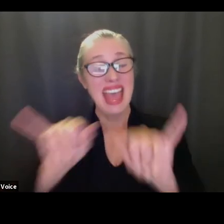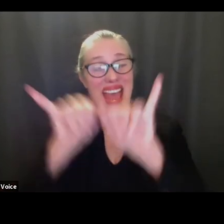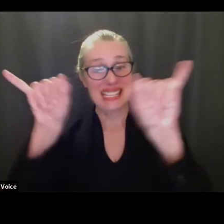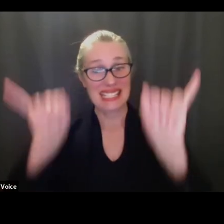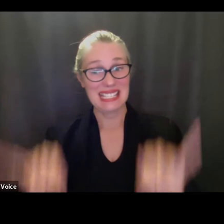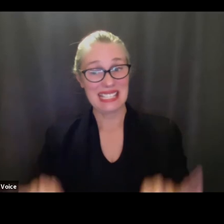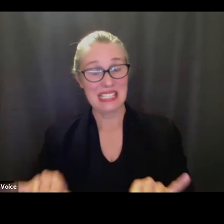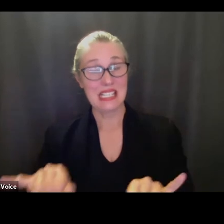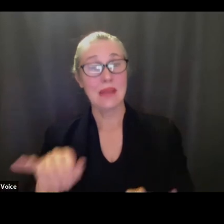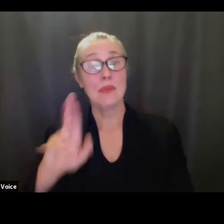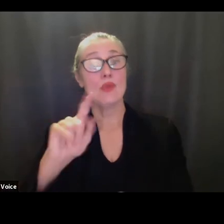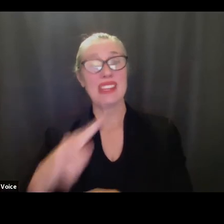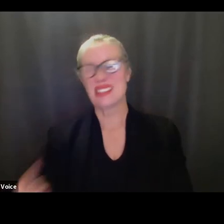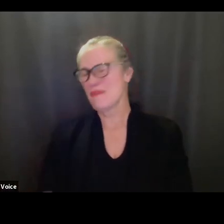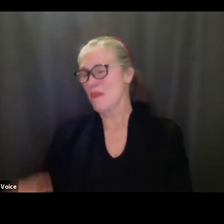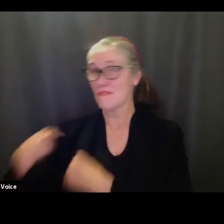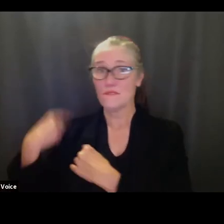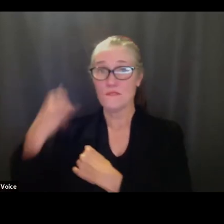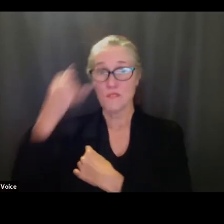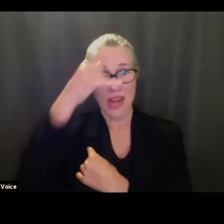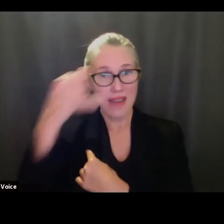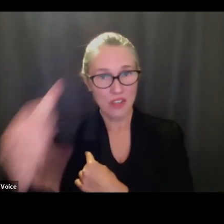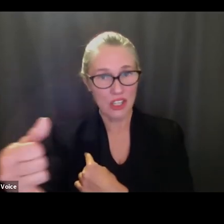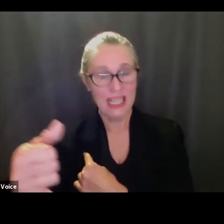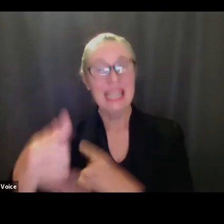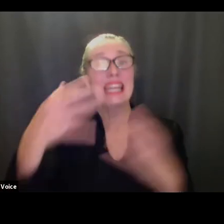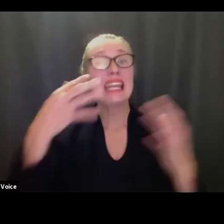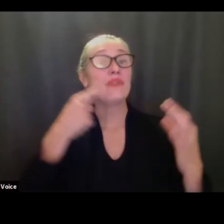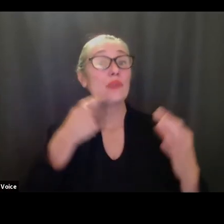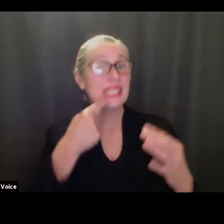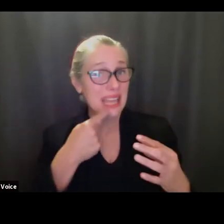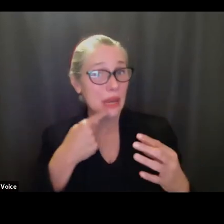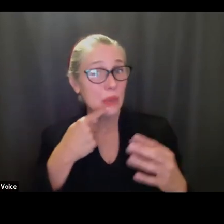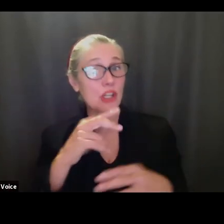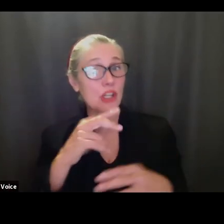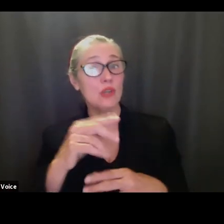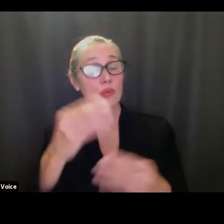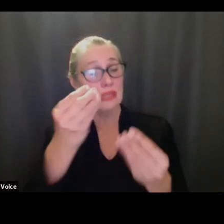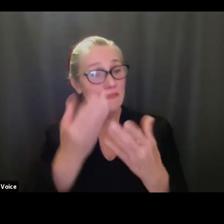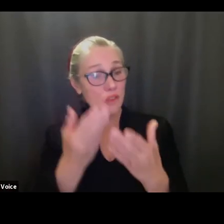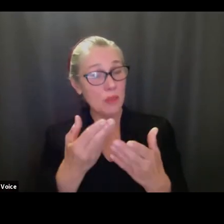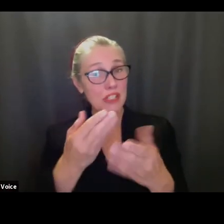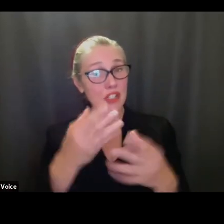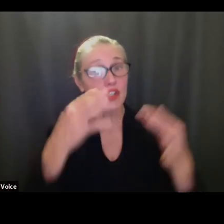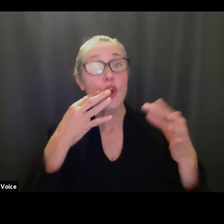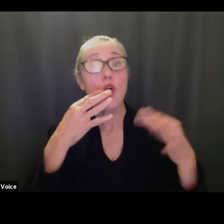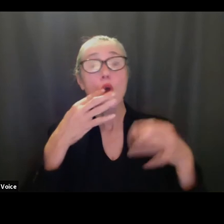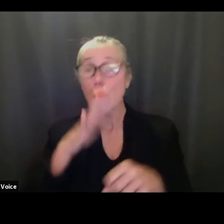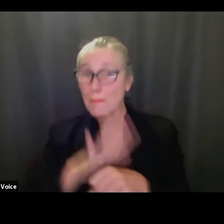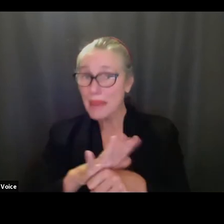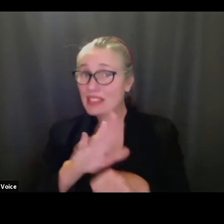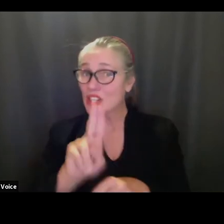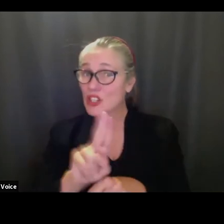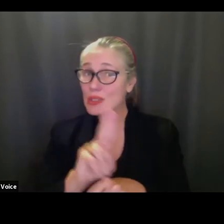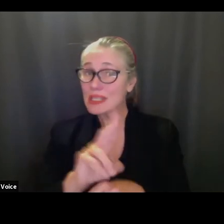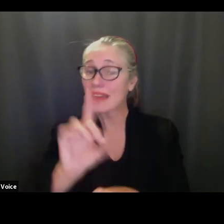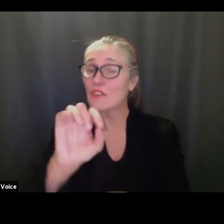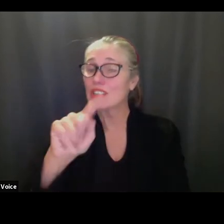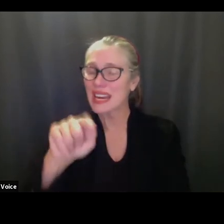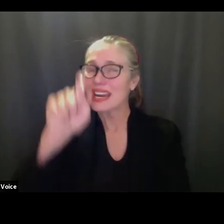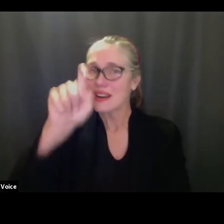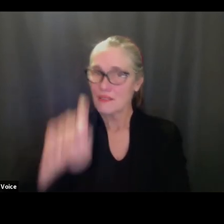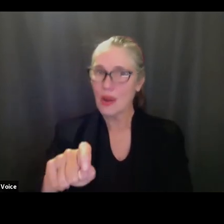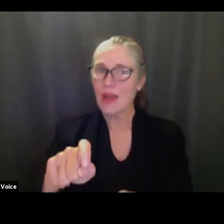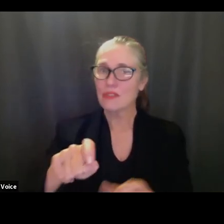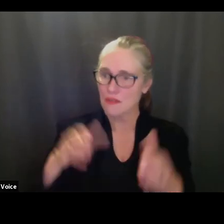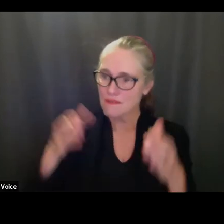forever so if we name and we commit to making data informed decisions we have to do that on the subject of getting cops off